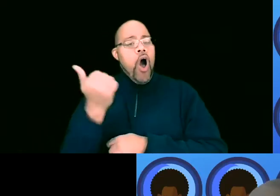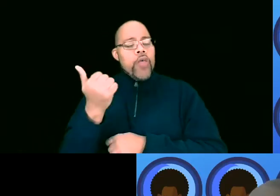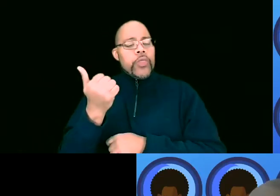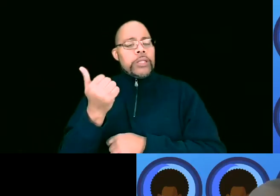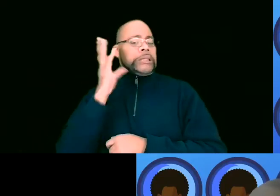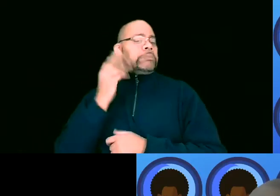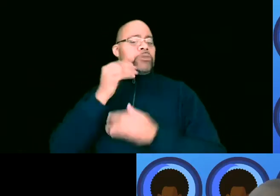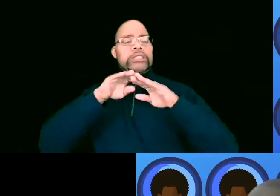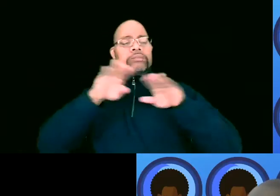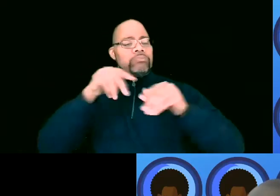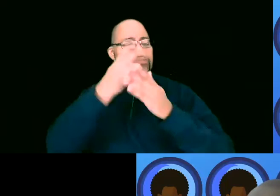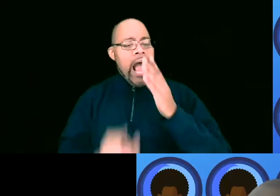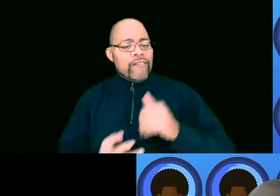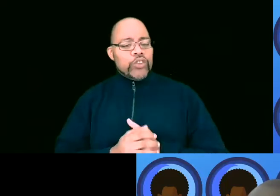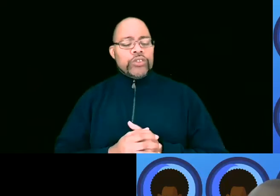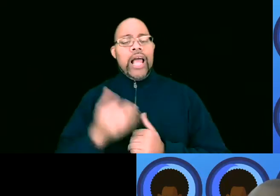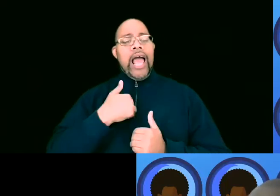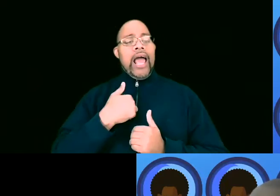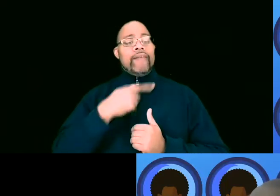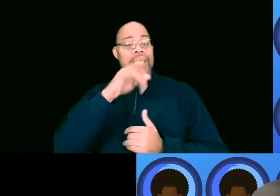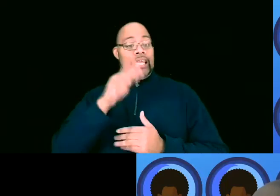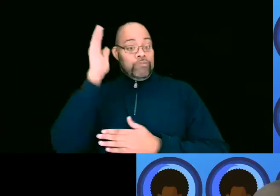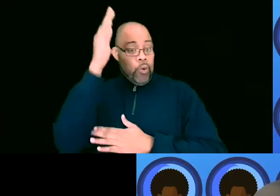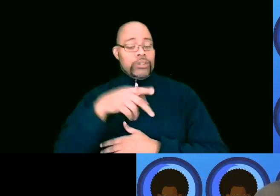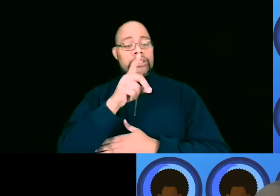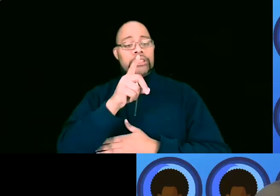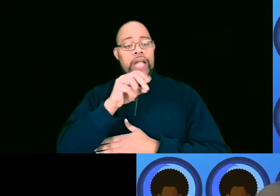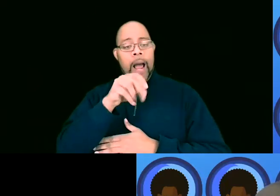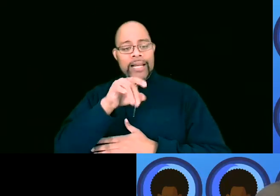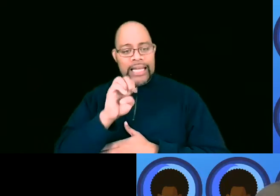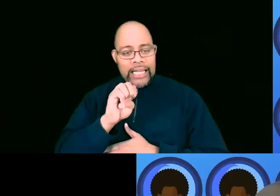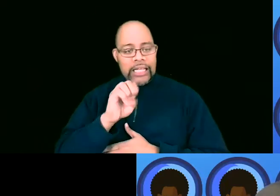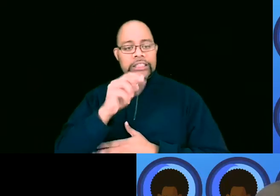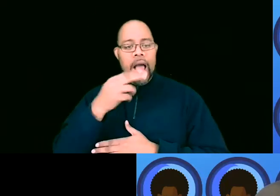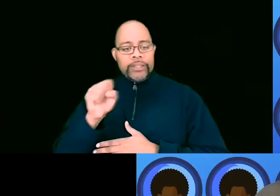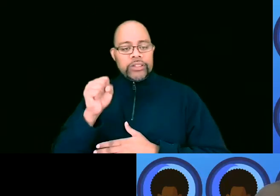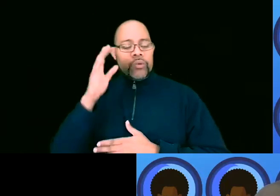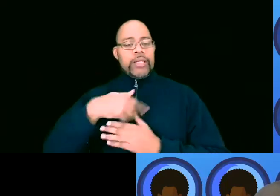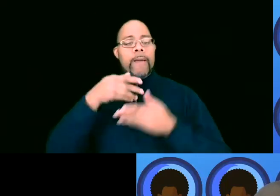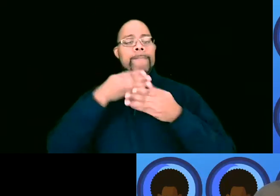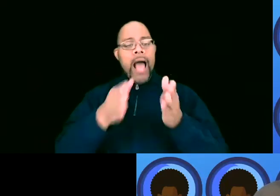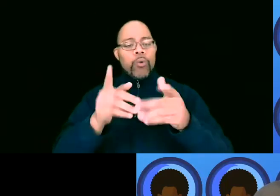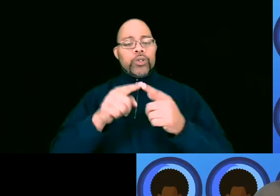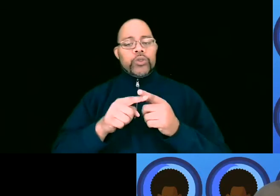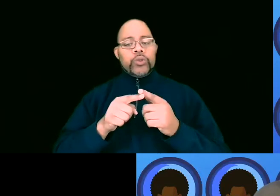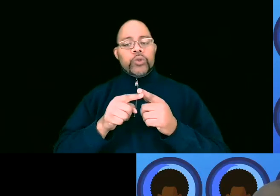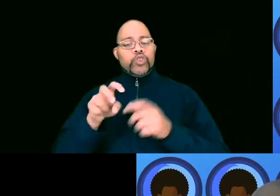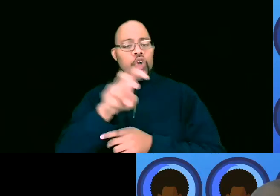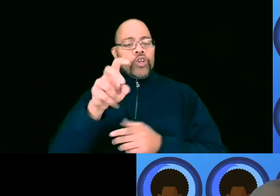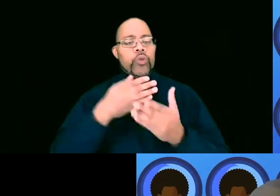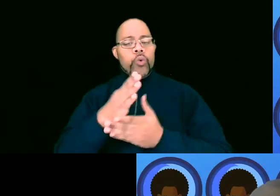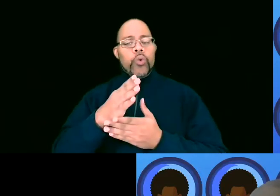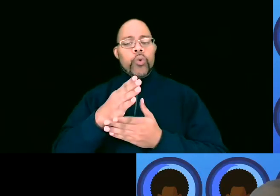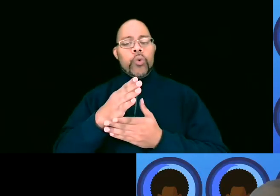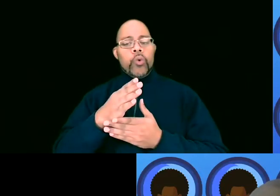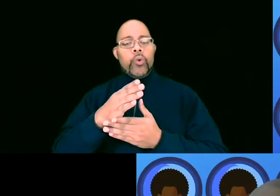divers. Then we have the keynote by Dominique Thomas, and it's going to be Pathways to Earthseed, a journey through